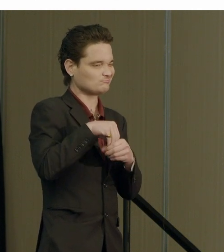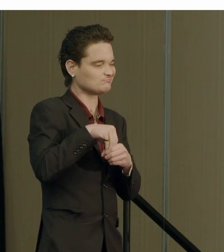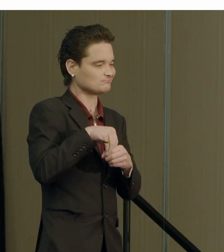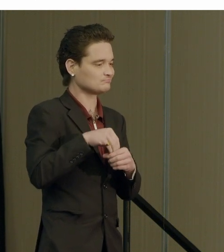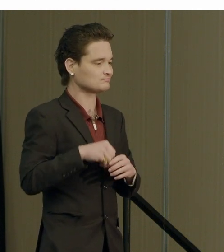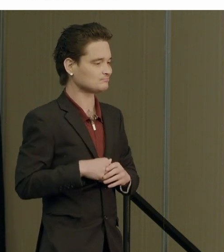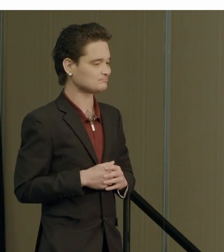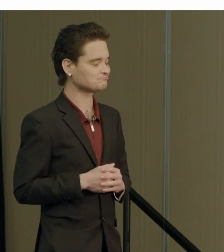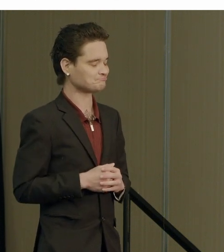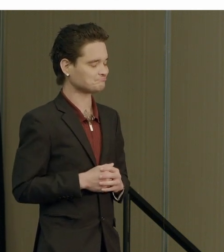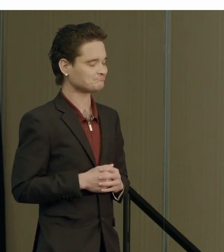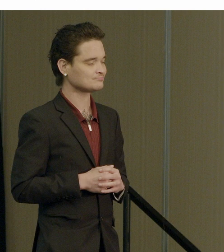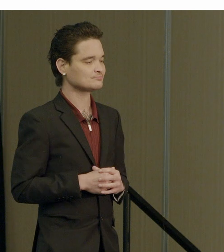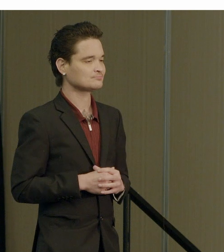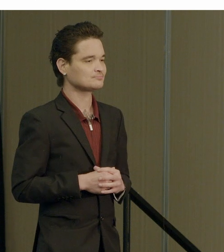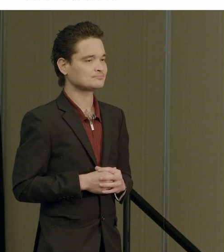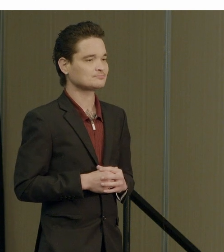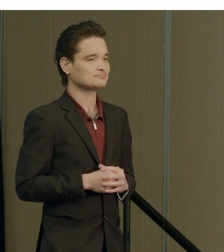Thanks, Perrin.